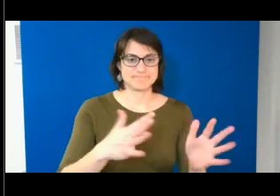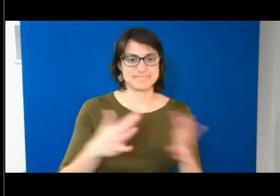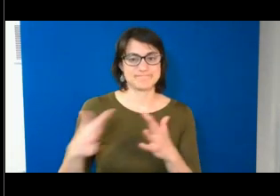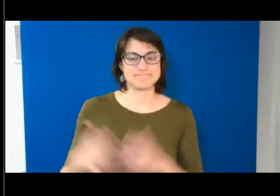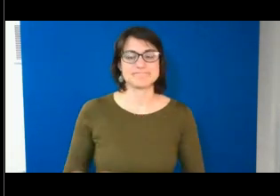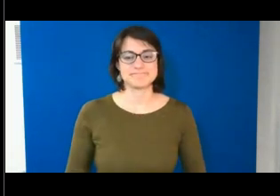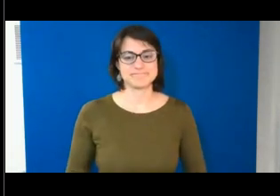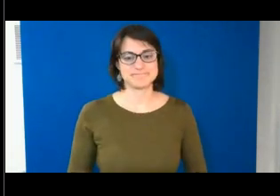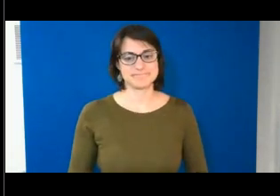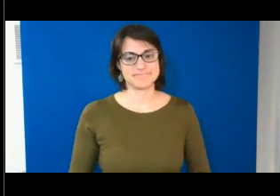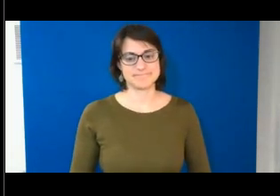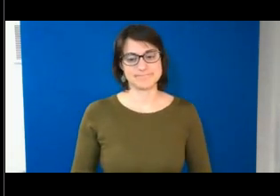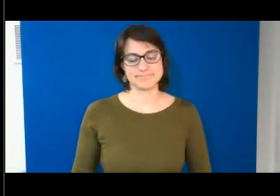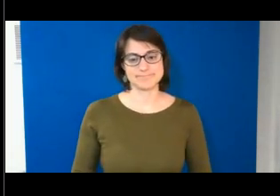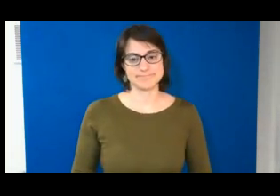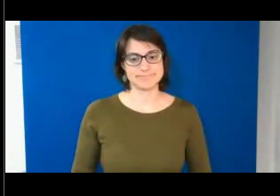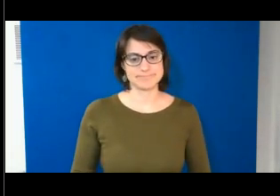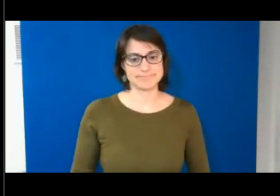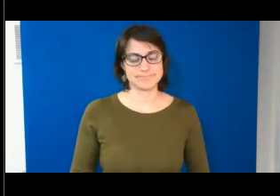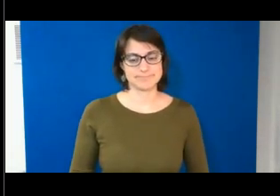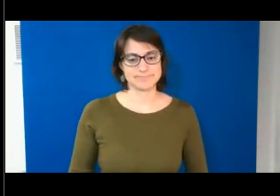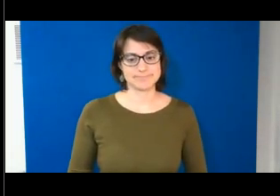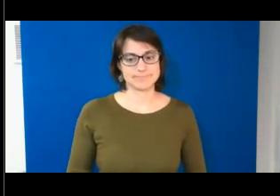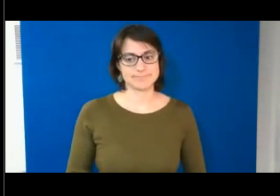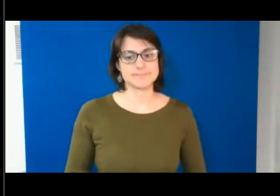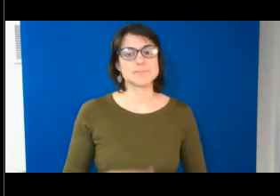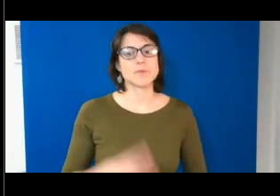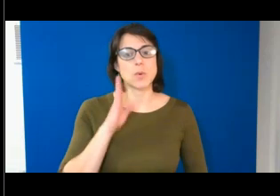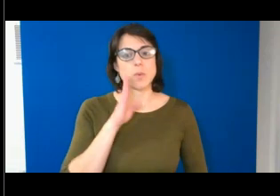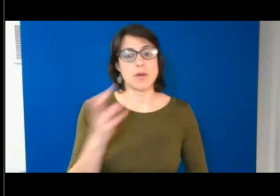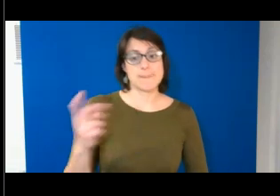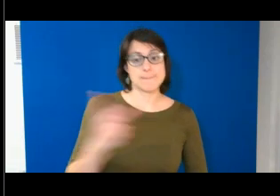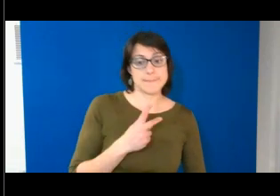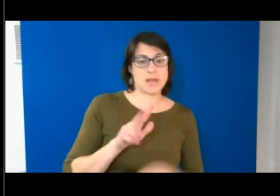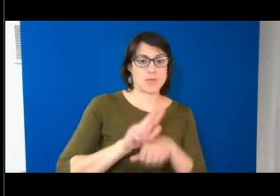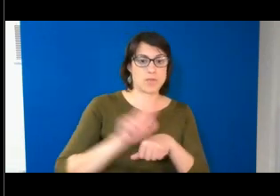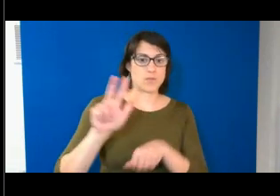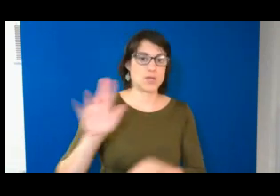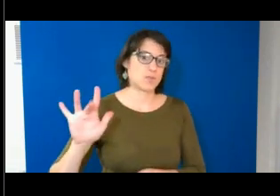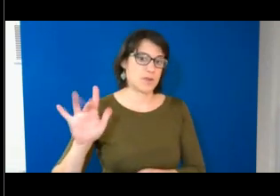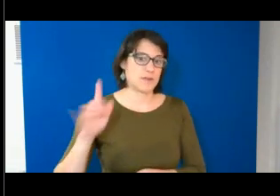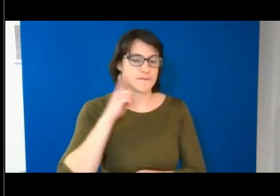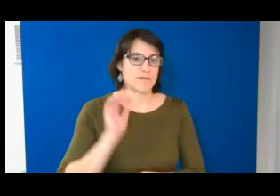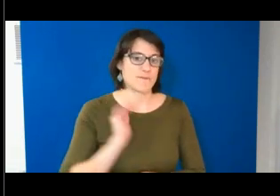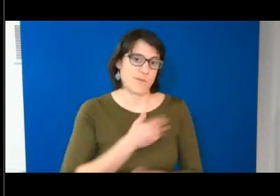We will come back at 3:25 for our workshop.